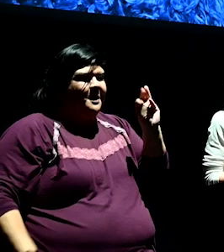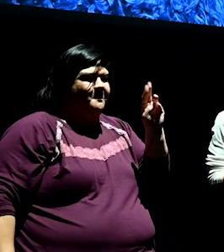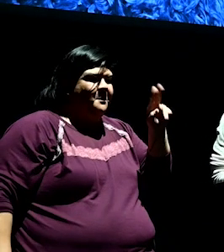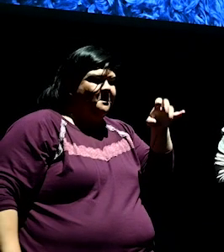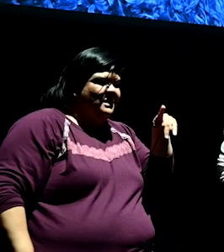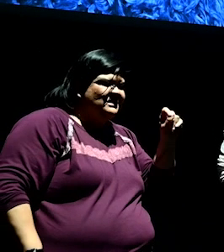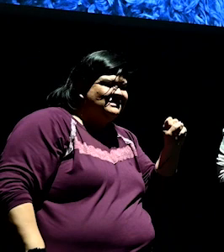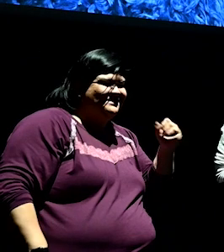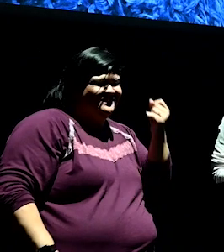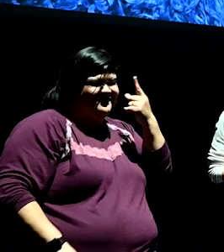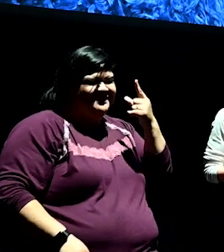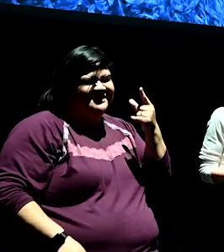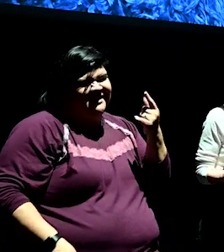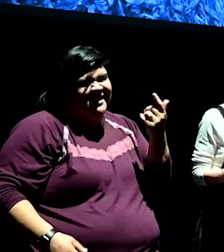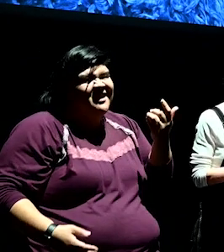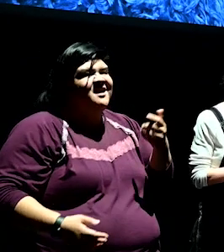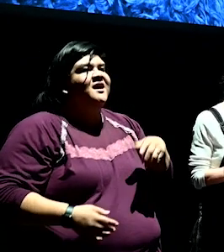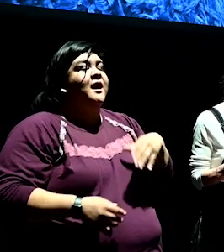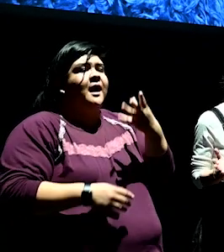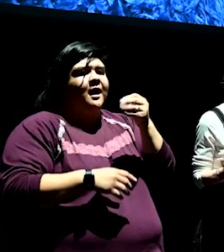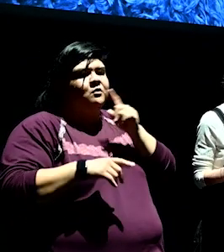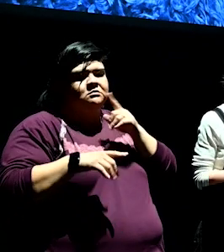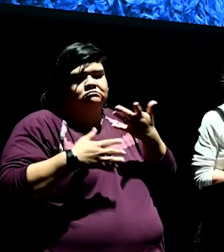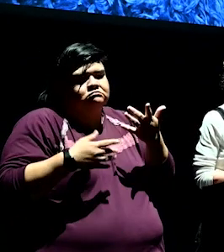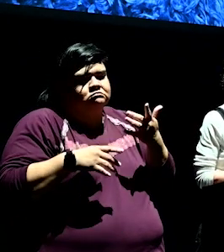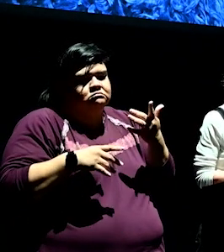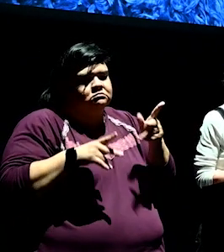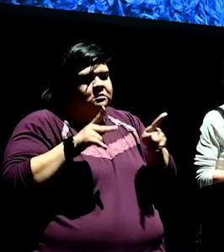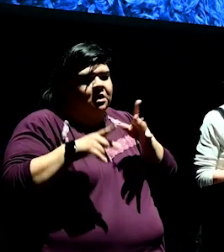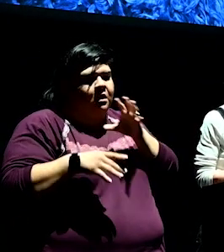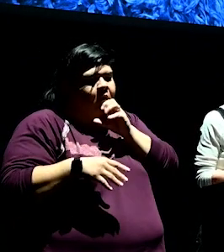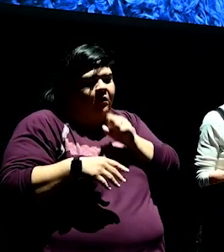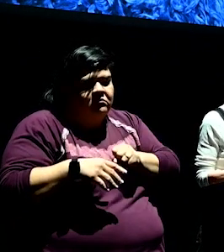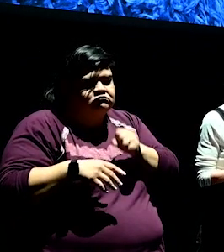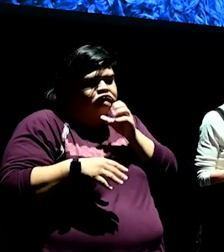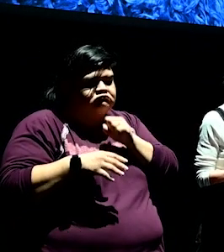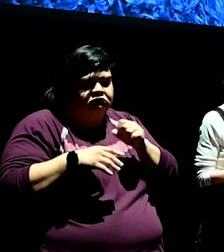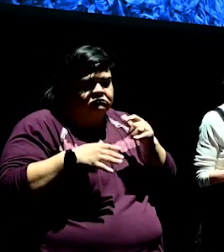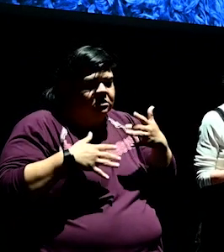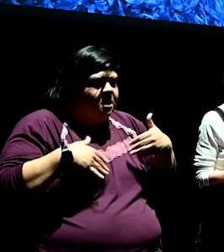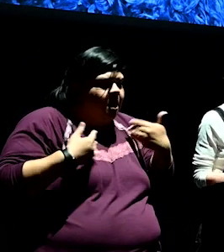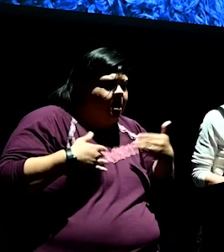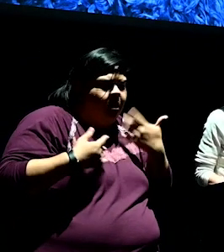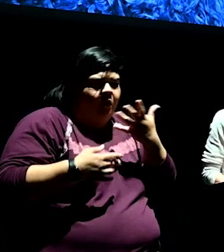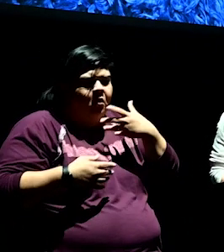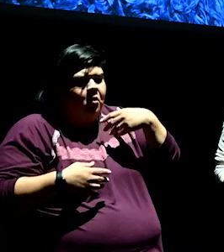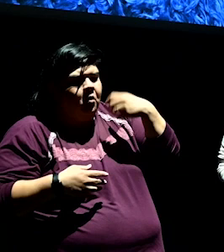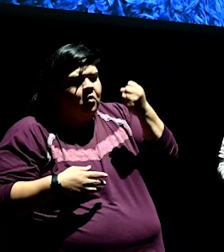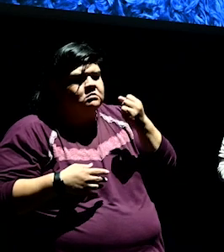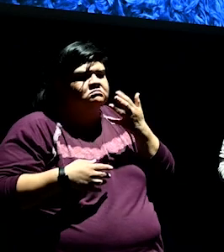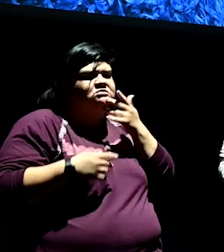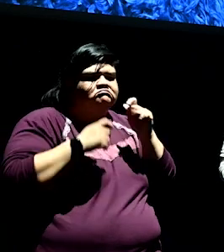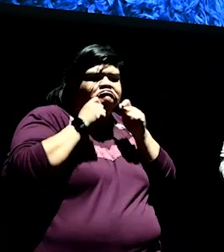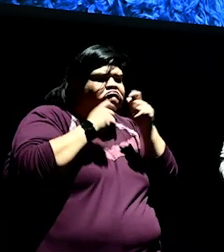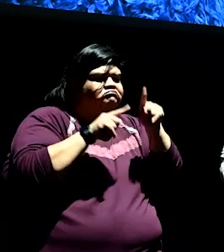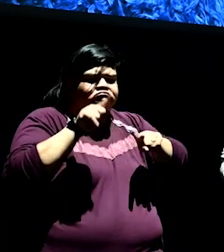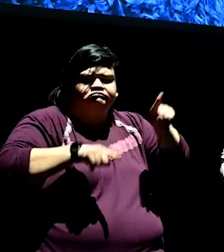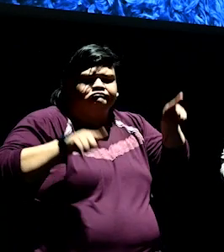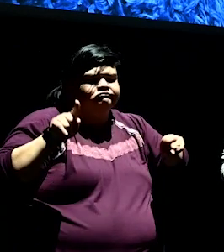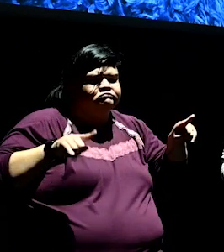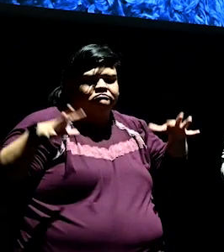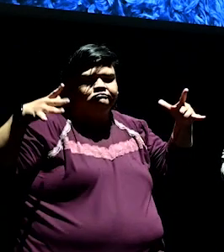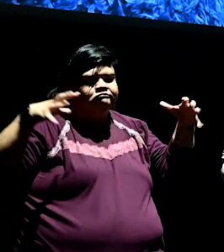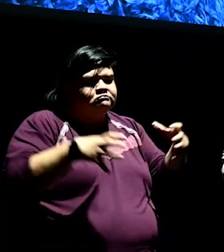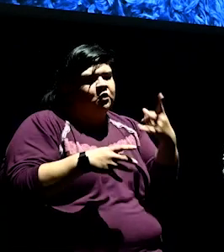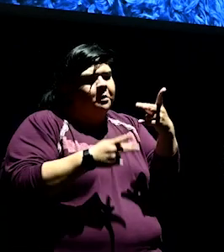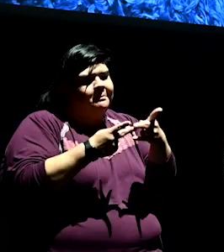are monsters, and people of all ages and colors coming together in one place. It